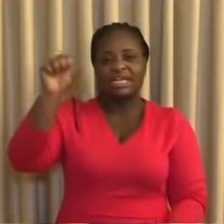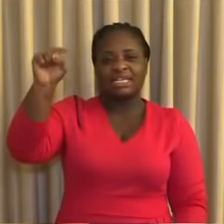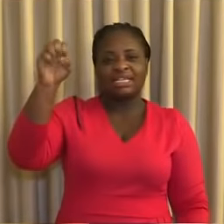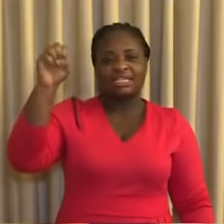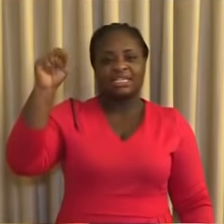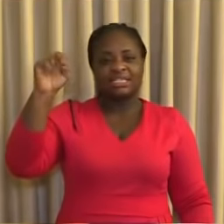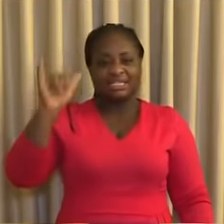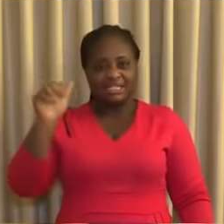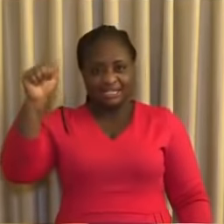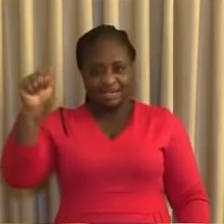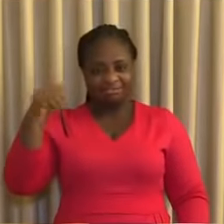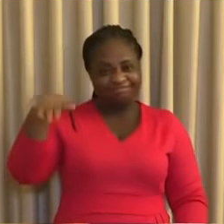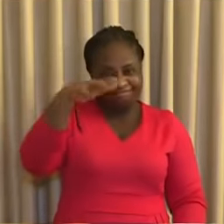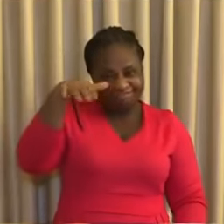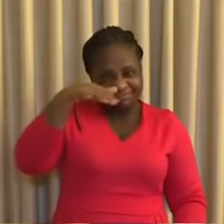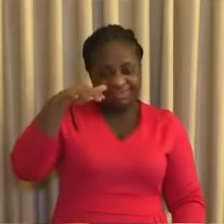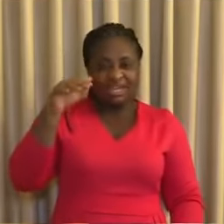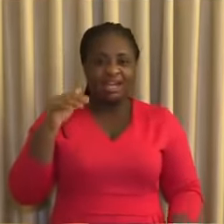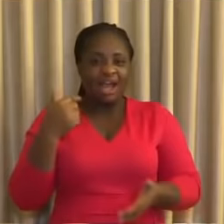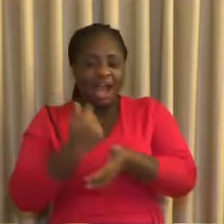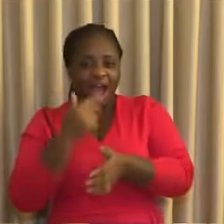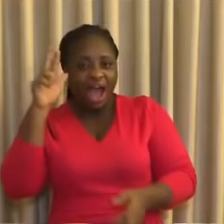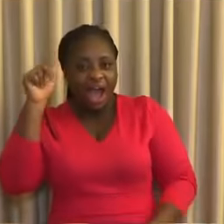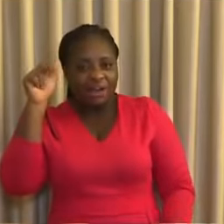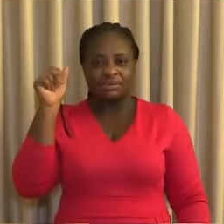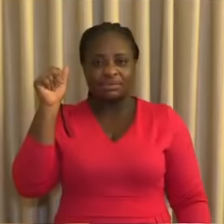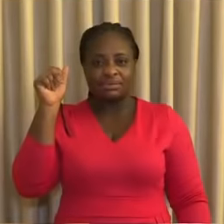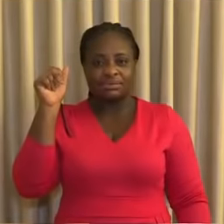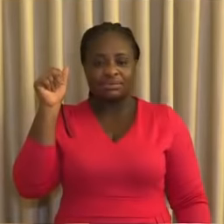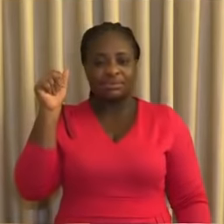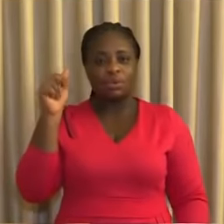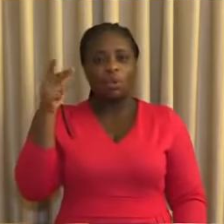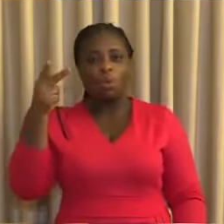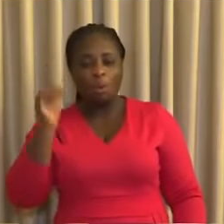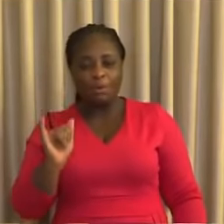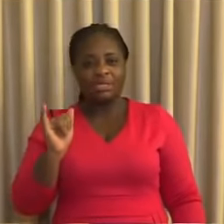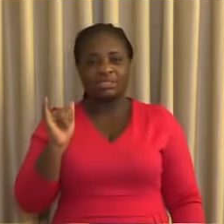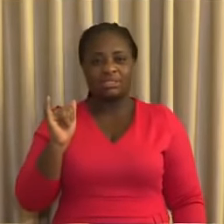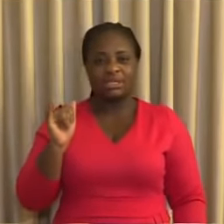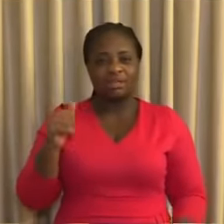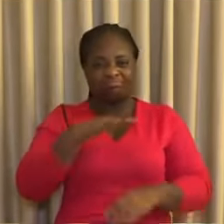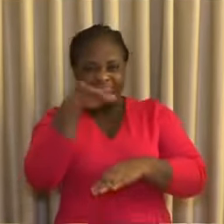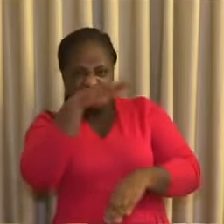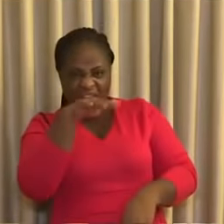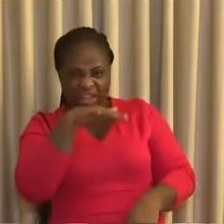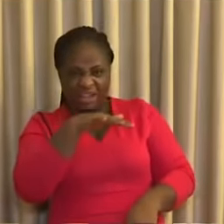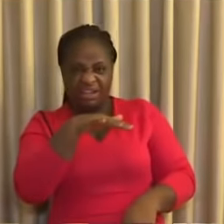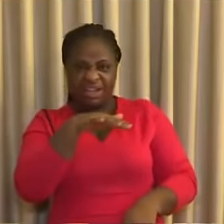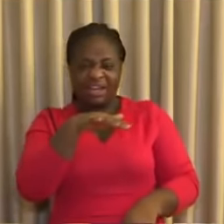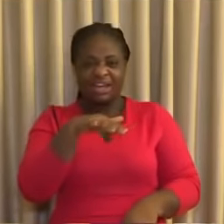Municipality, and the Greater Accra Kumasi Metropolitan Area and contiguous districts